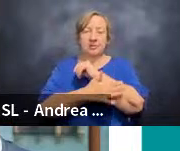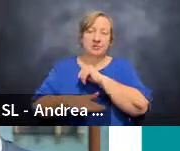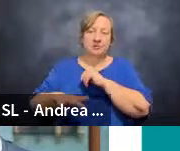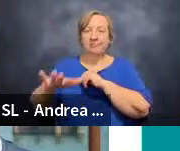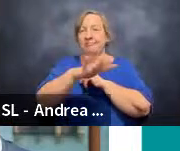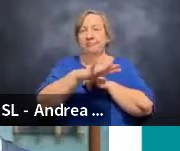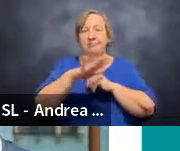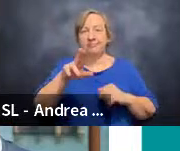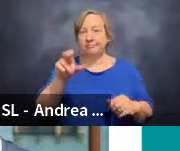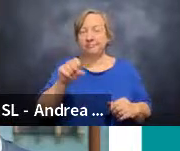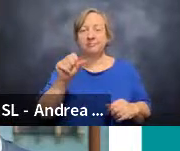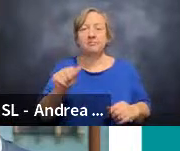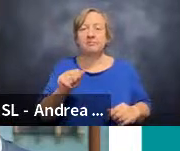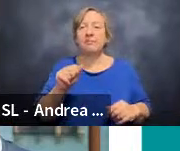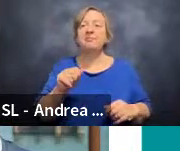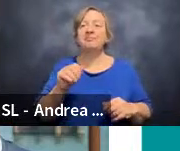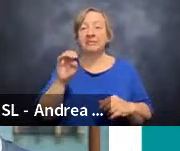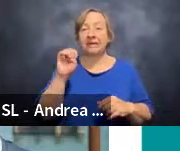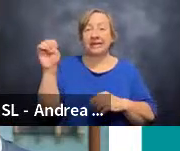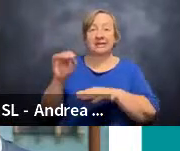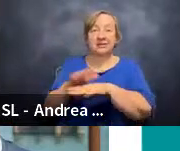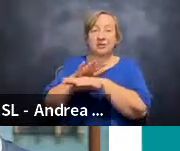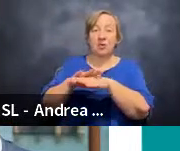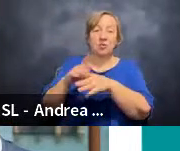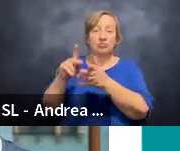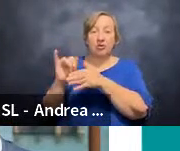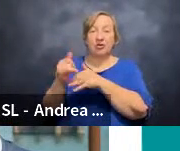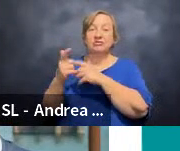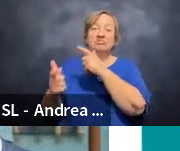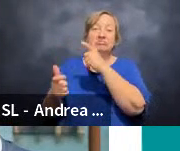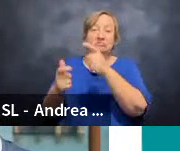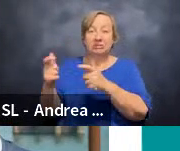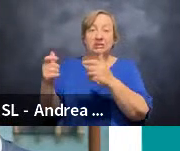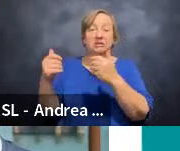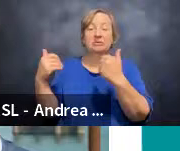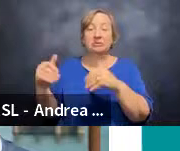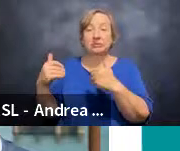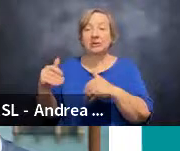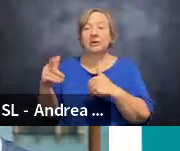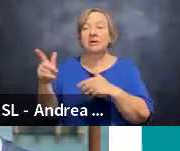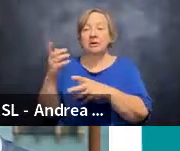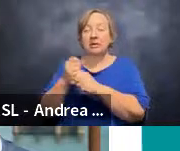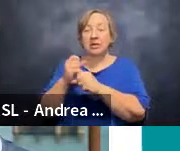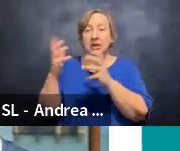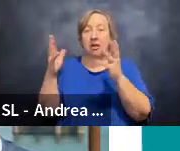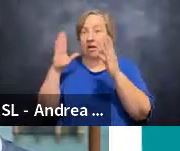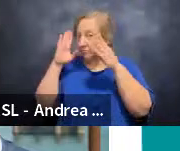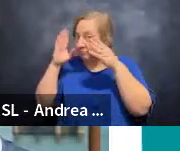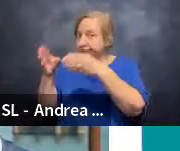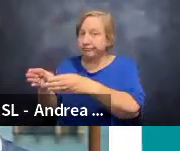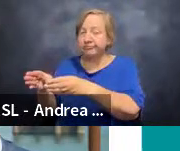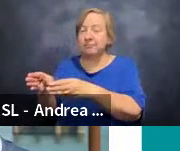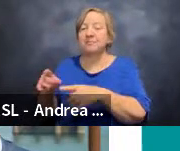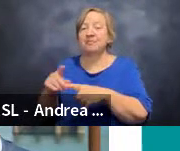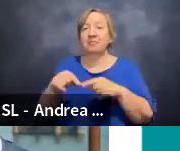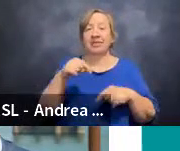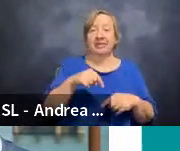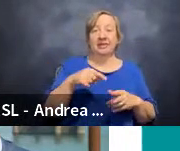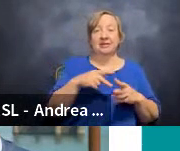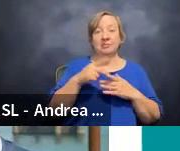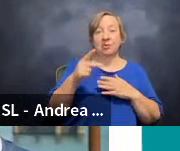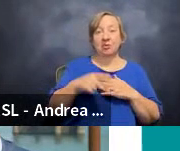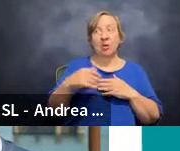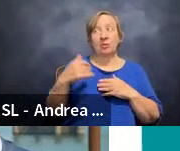the East Coast projects are very large and they get a lot of attention, but this program has drawn